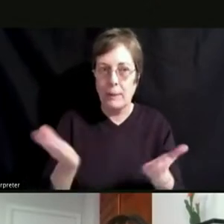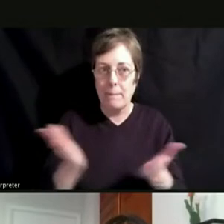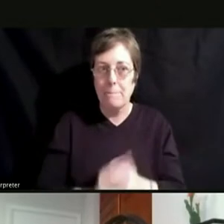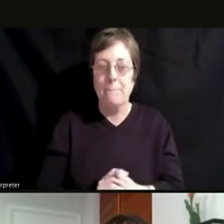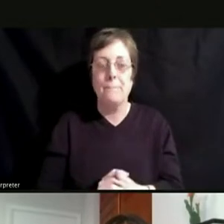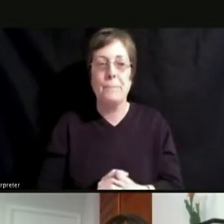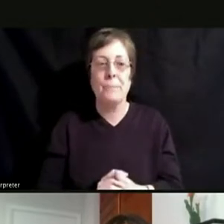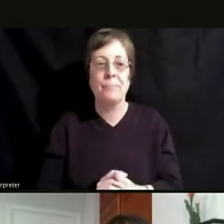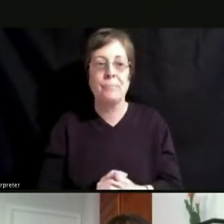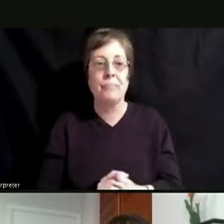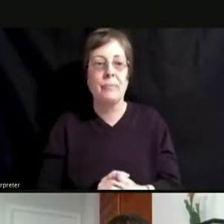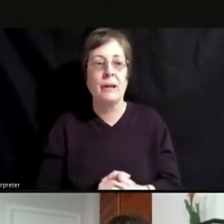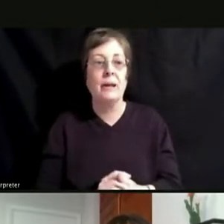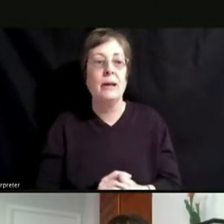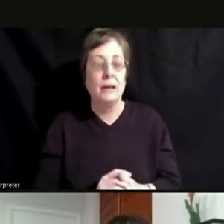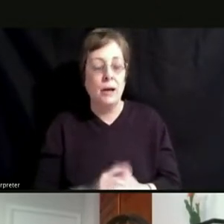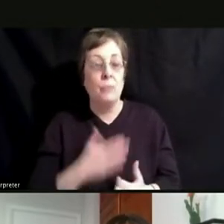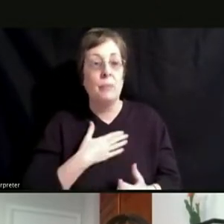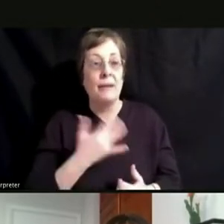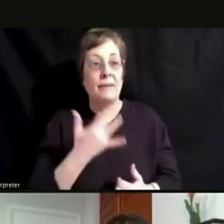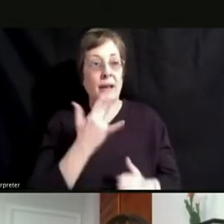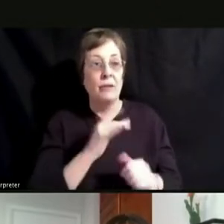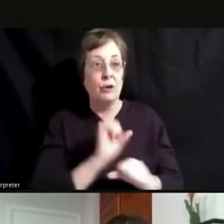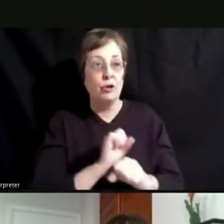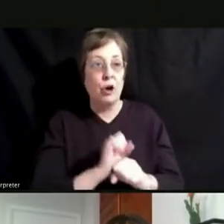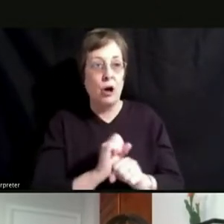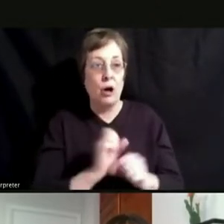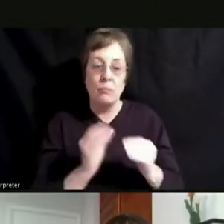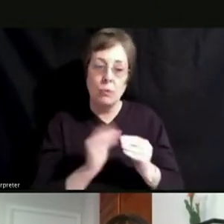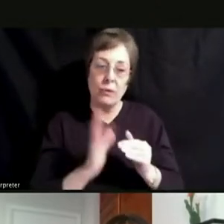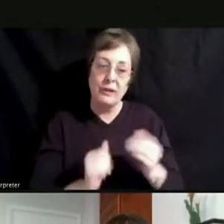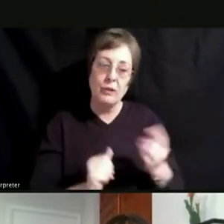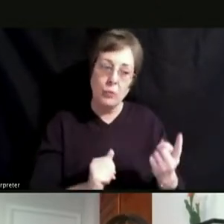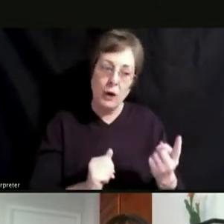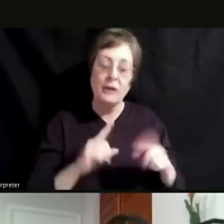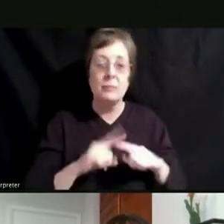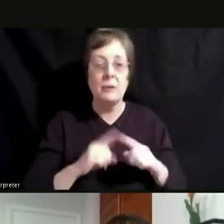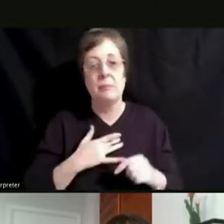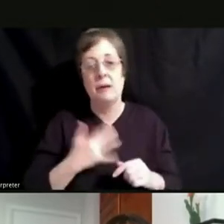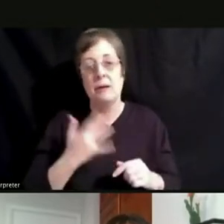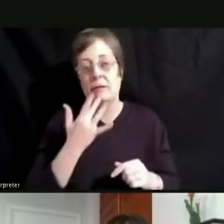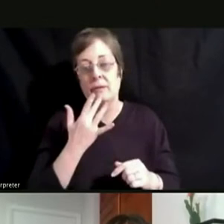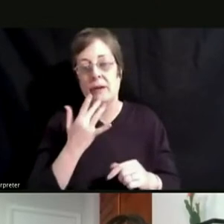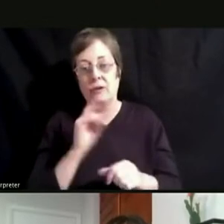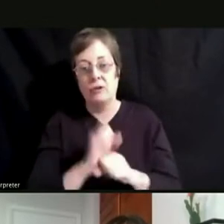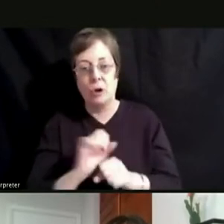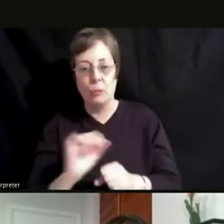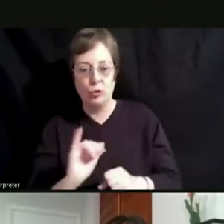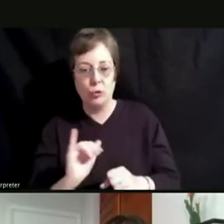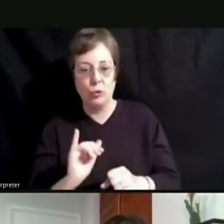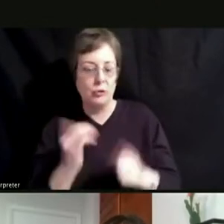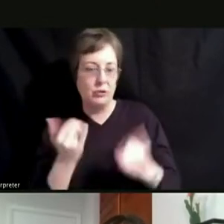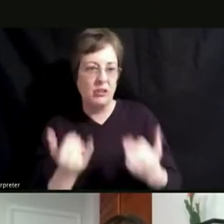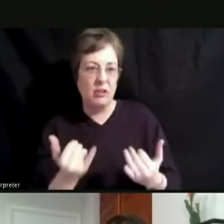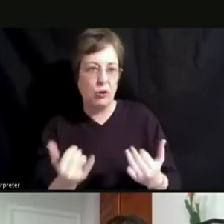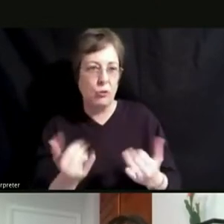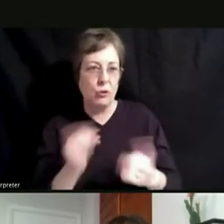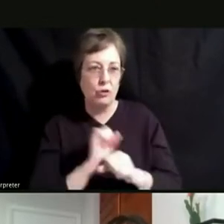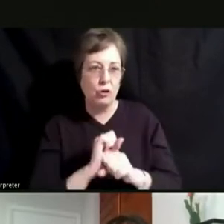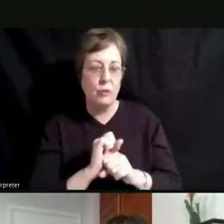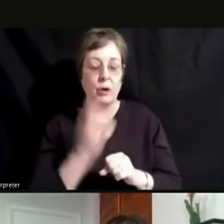So my favorite job, there's actually more than one, but my favorite job too is the one that I currently hold. And the reason why is it really brings